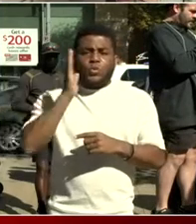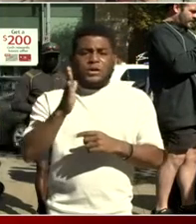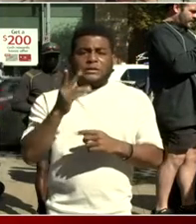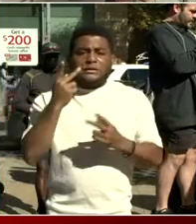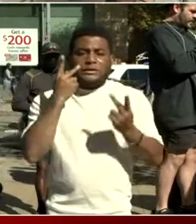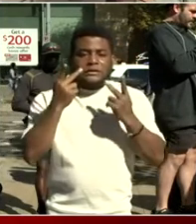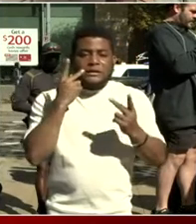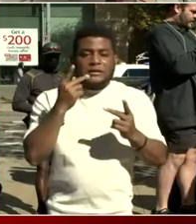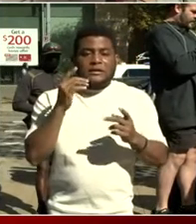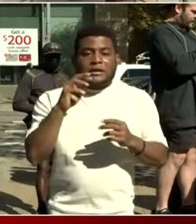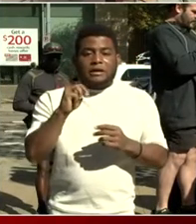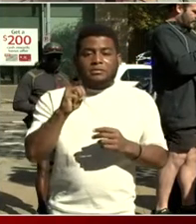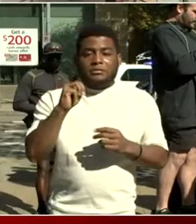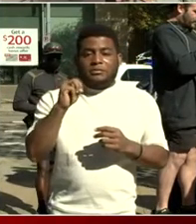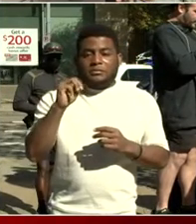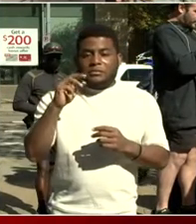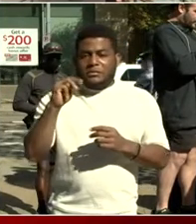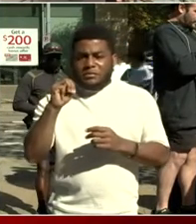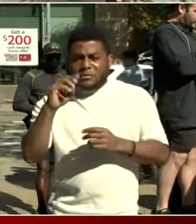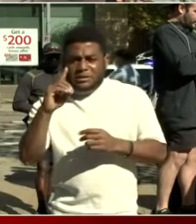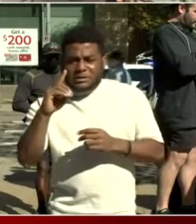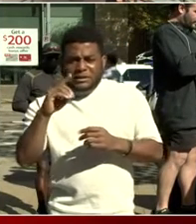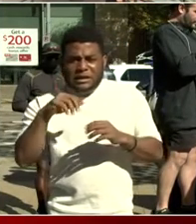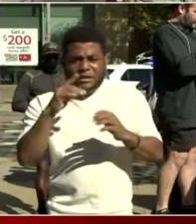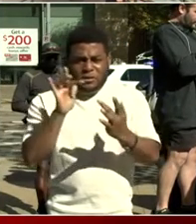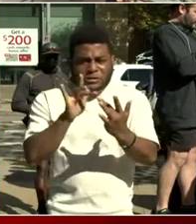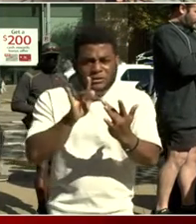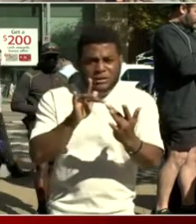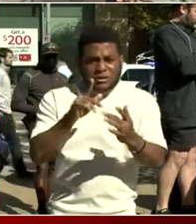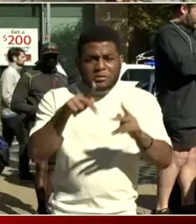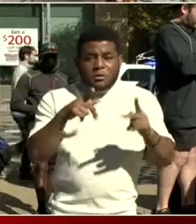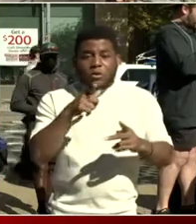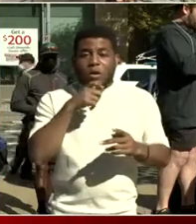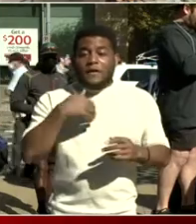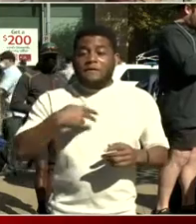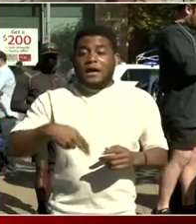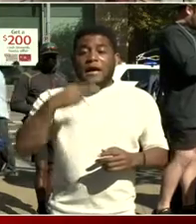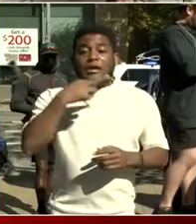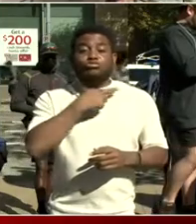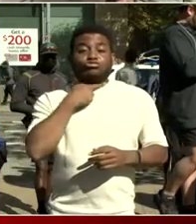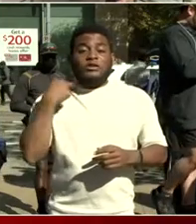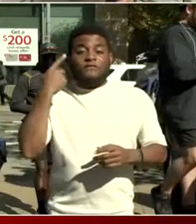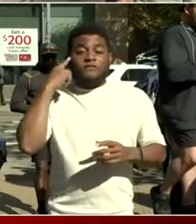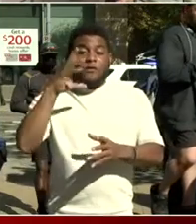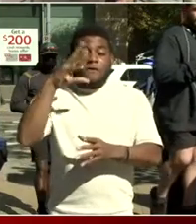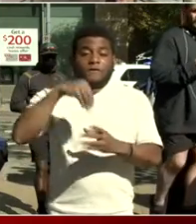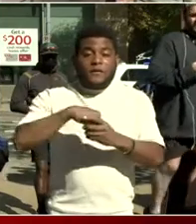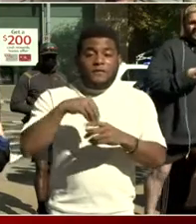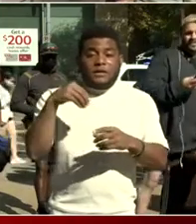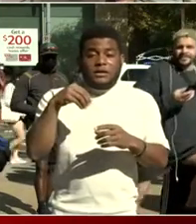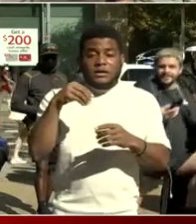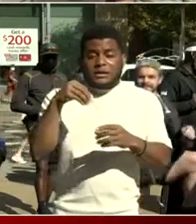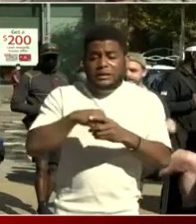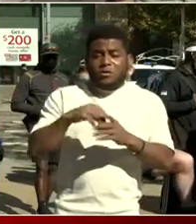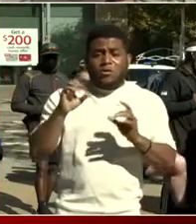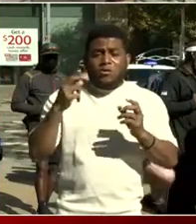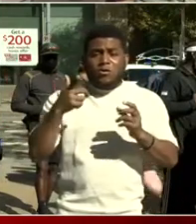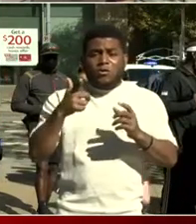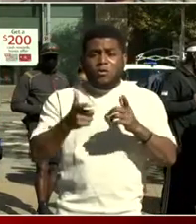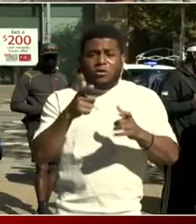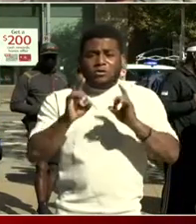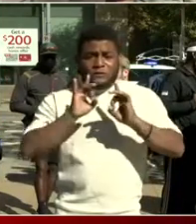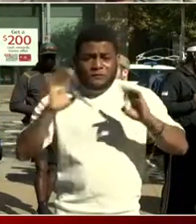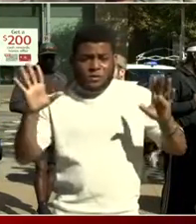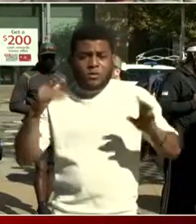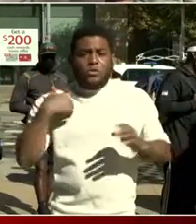identified as highly at risk of becoming involved in gun violence. So we know from past